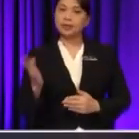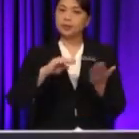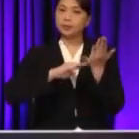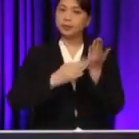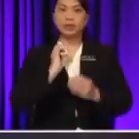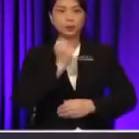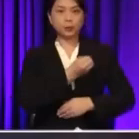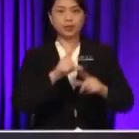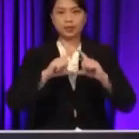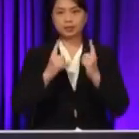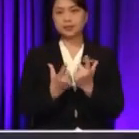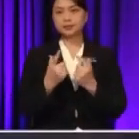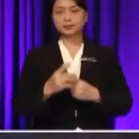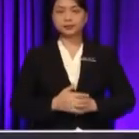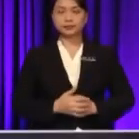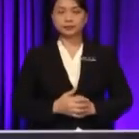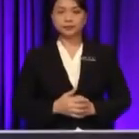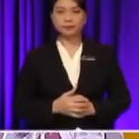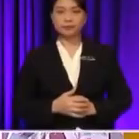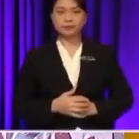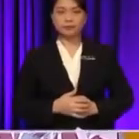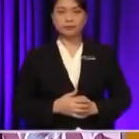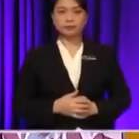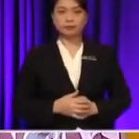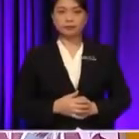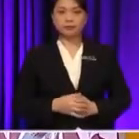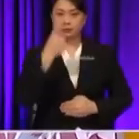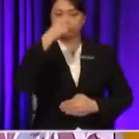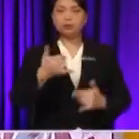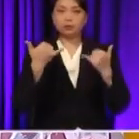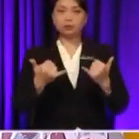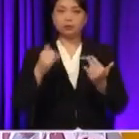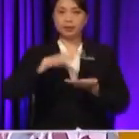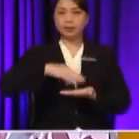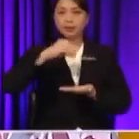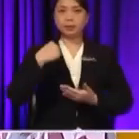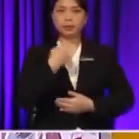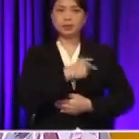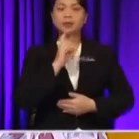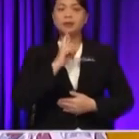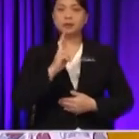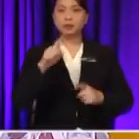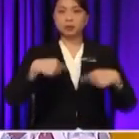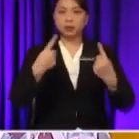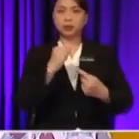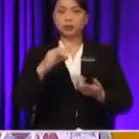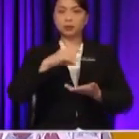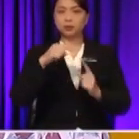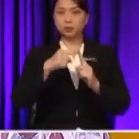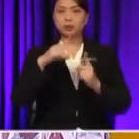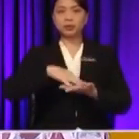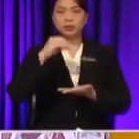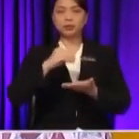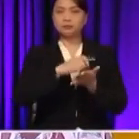our class. Thank you, Fika. Mm-hmm. All right. Okay, so for today's lesson, we are going to learn about writing an article. So this lesson